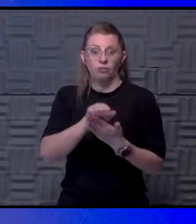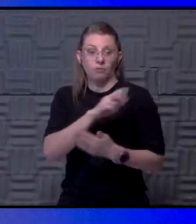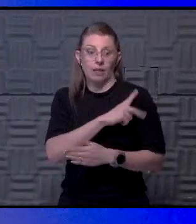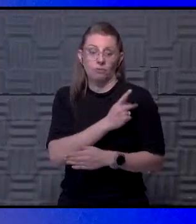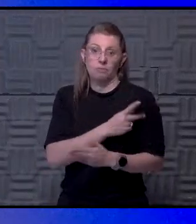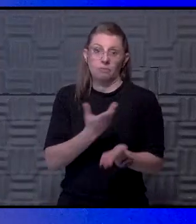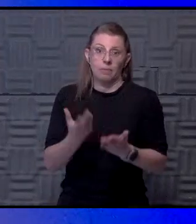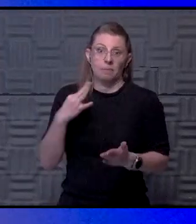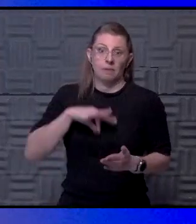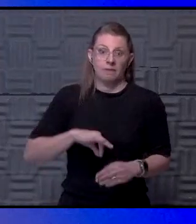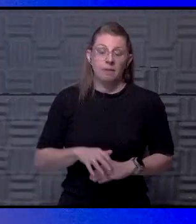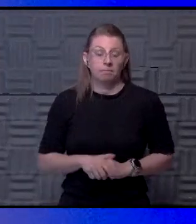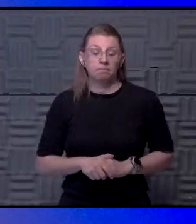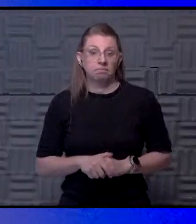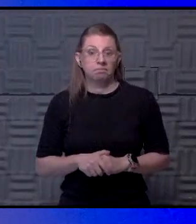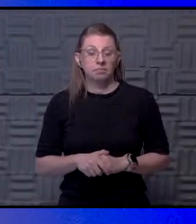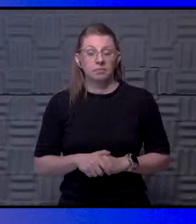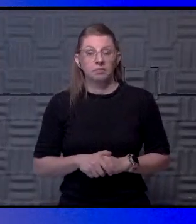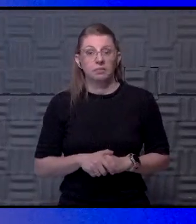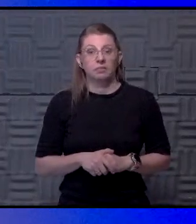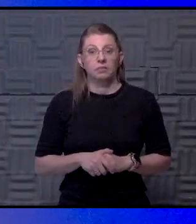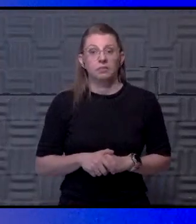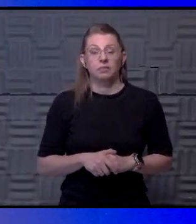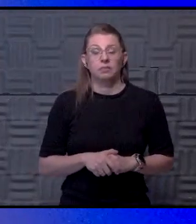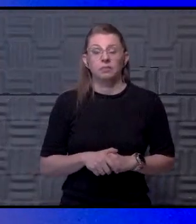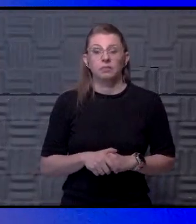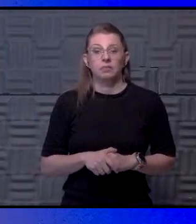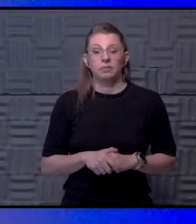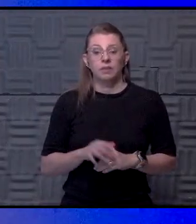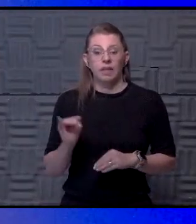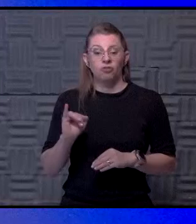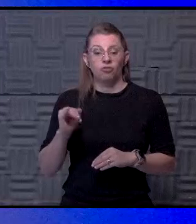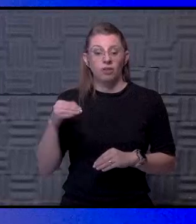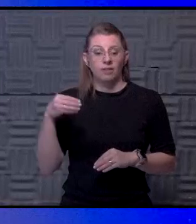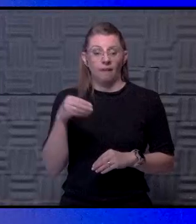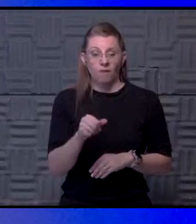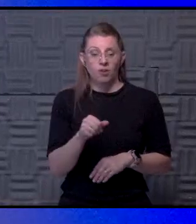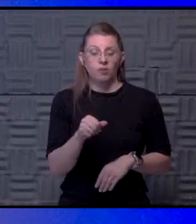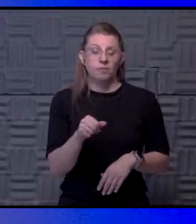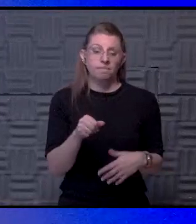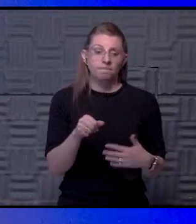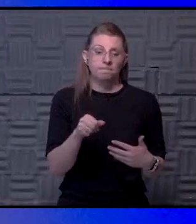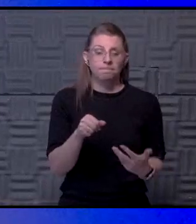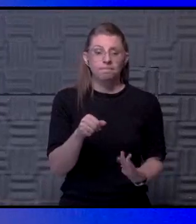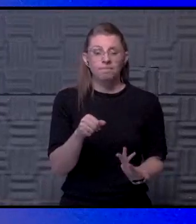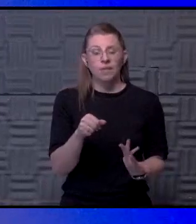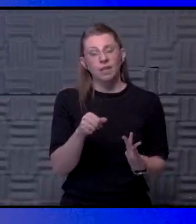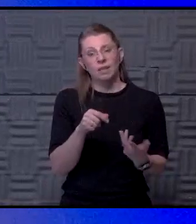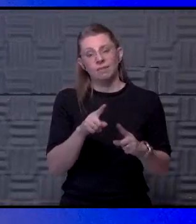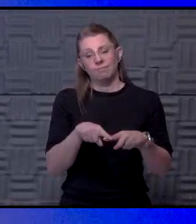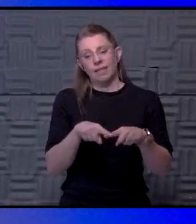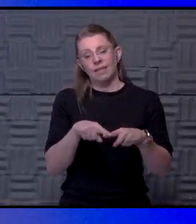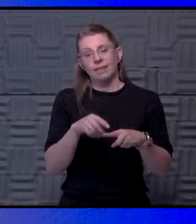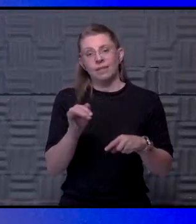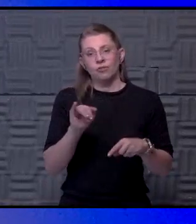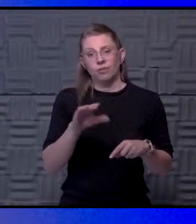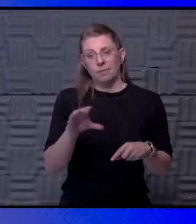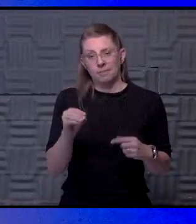may benefit. And the insurance coverage, varies from